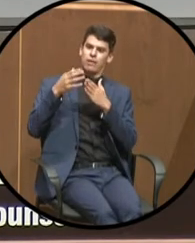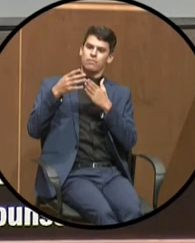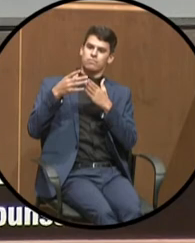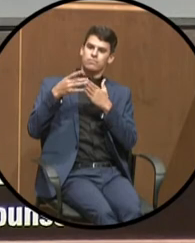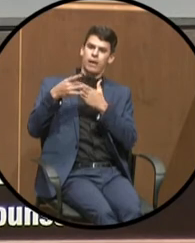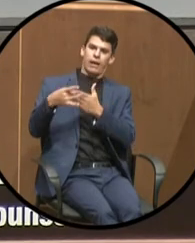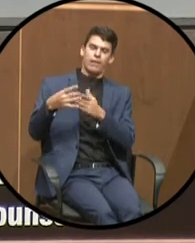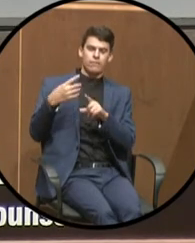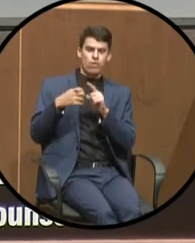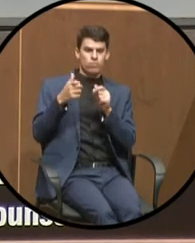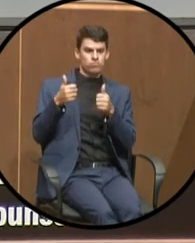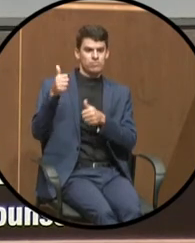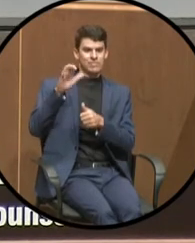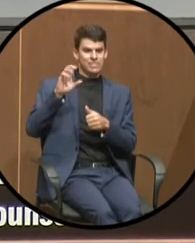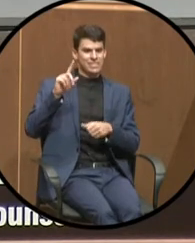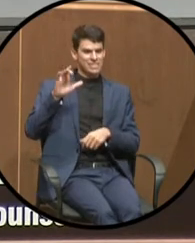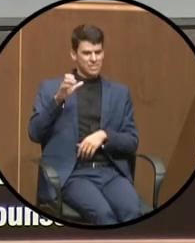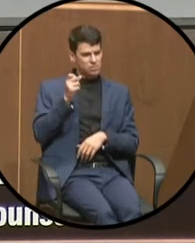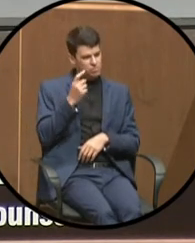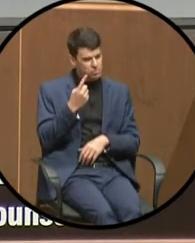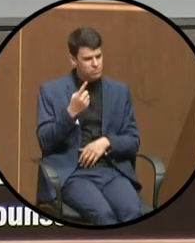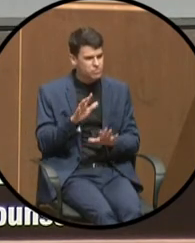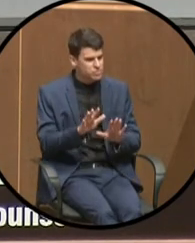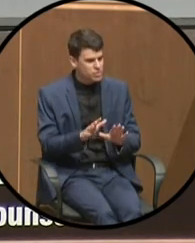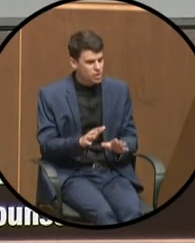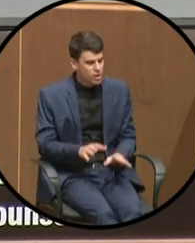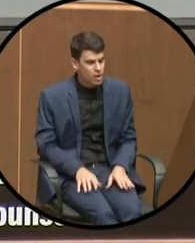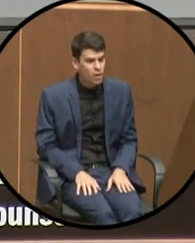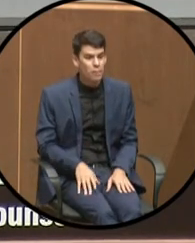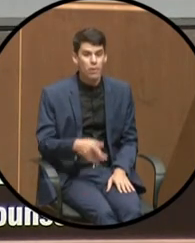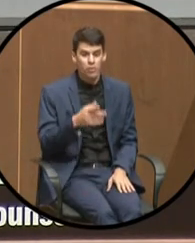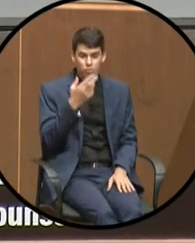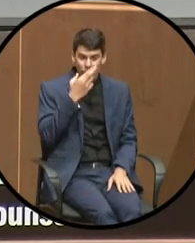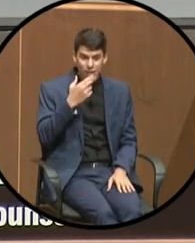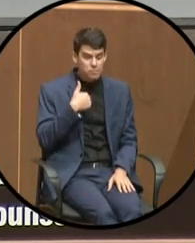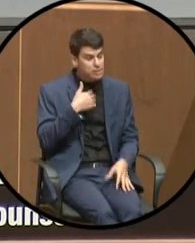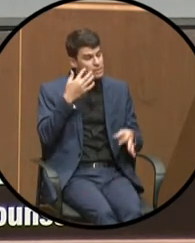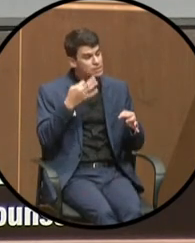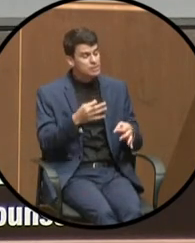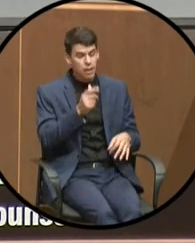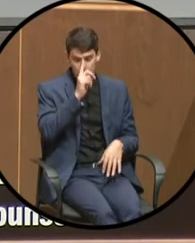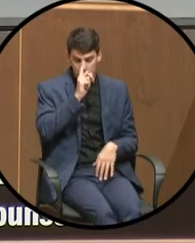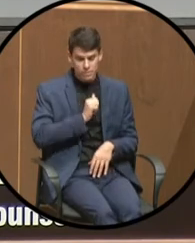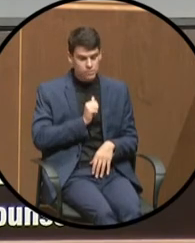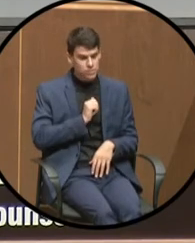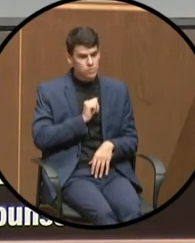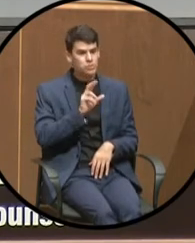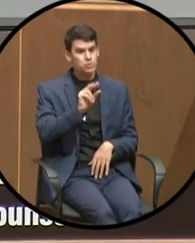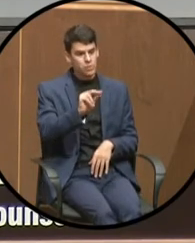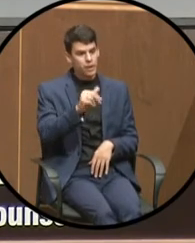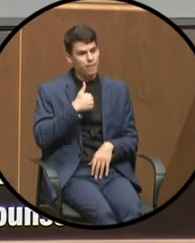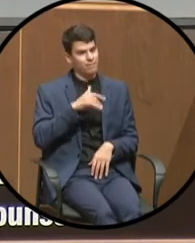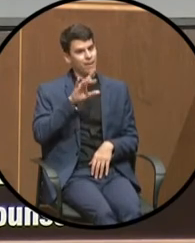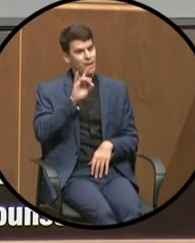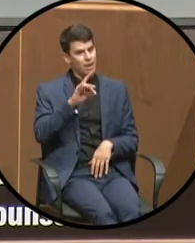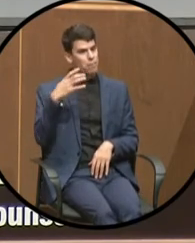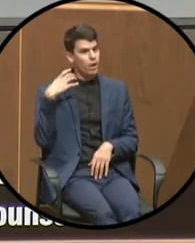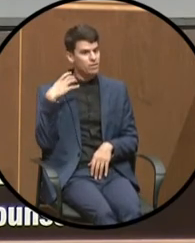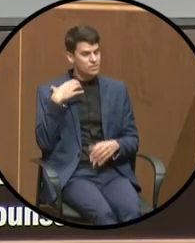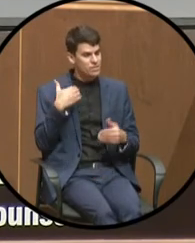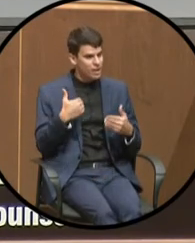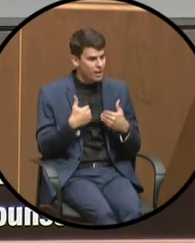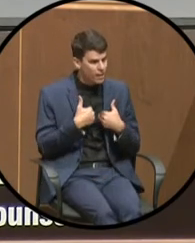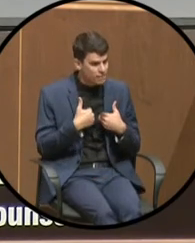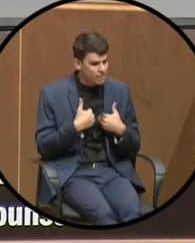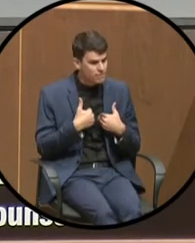guidance. But again, I think it's twofold. I don't do anything without consultation with my 8 bosses. And the wording, I